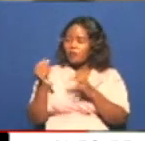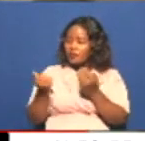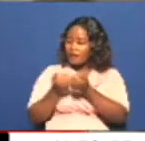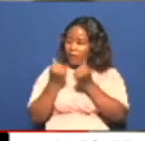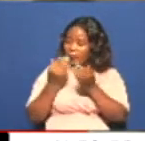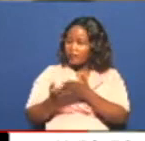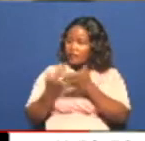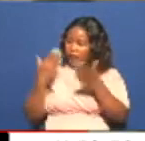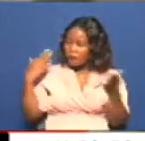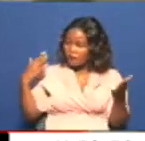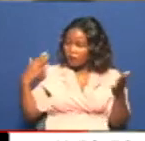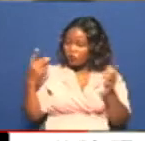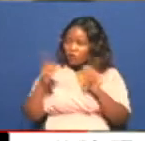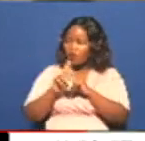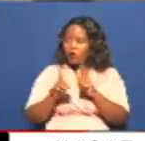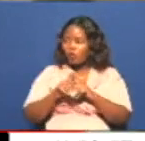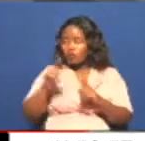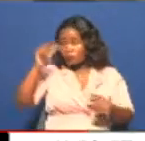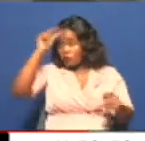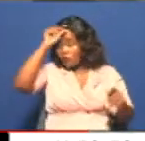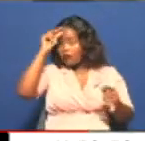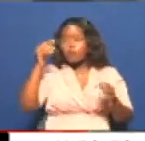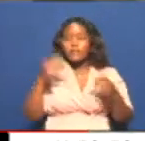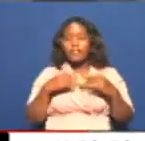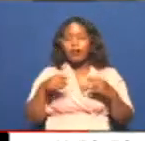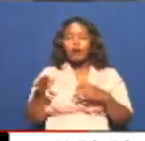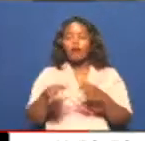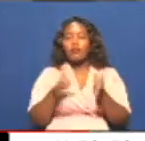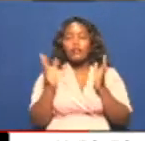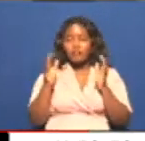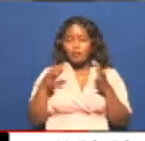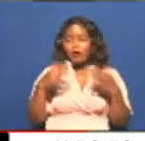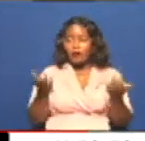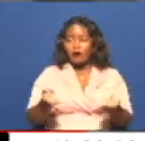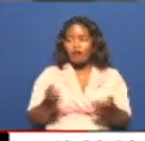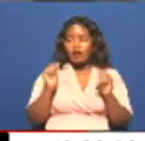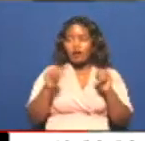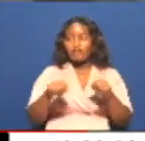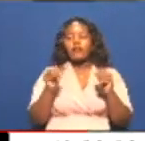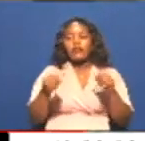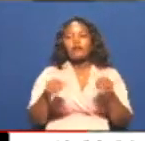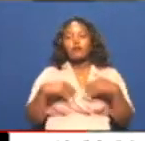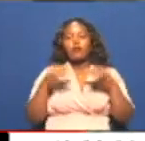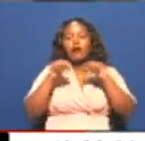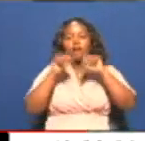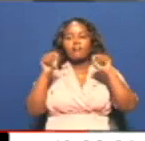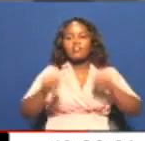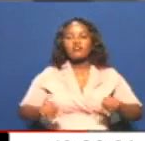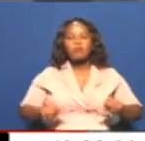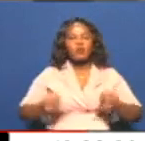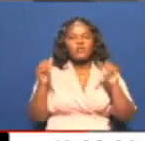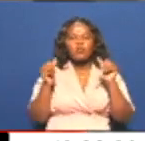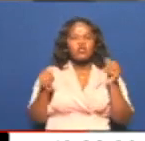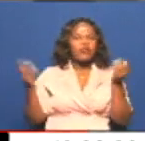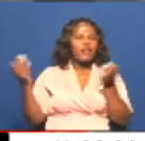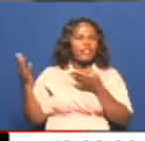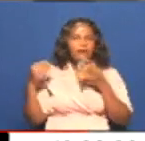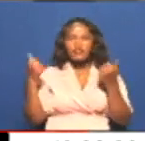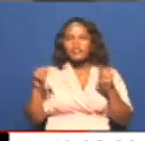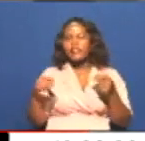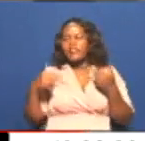and you know, the government has a way in which they are able to to have their systems continue. So we don't really expect that. No. And of